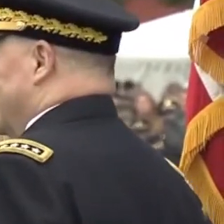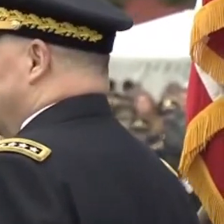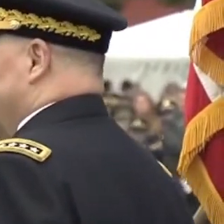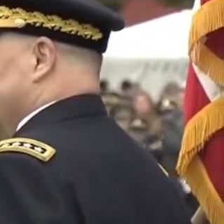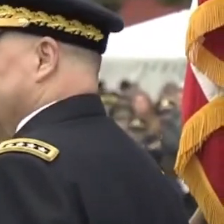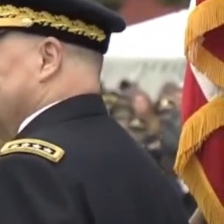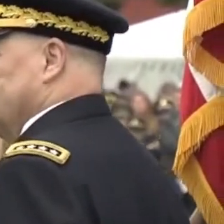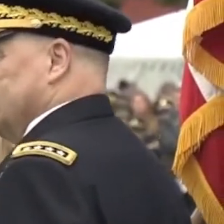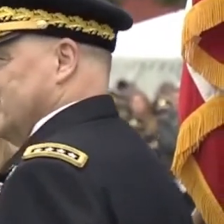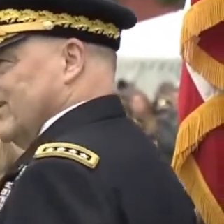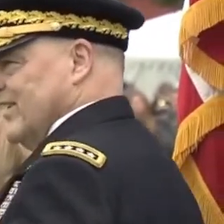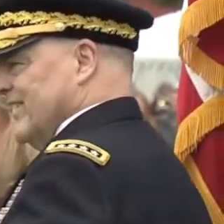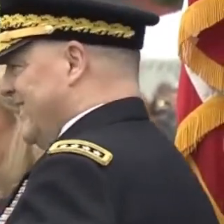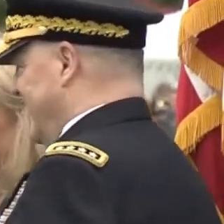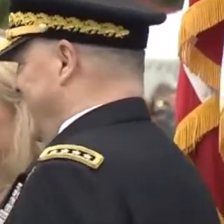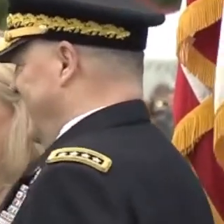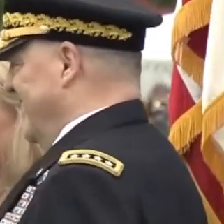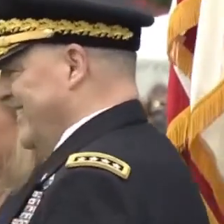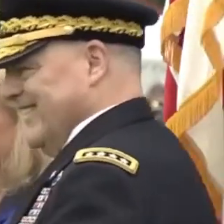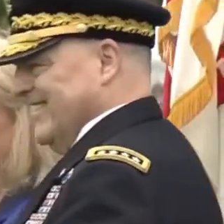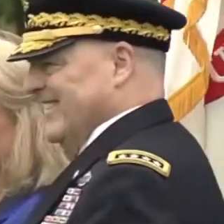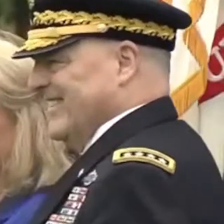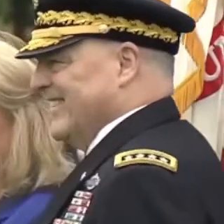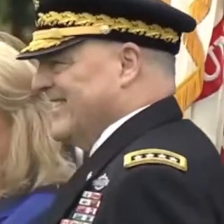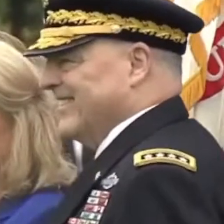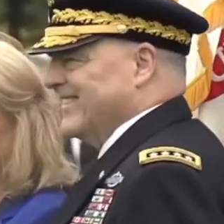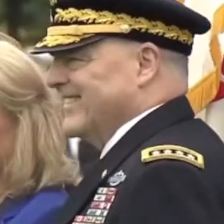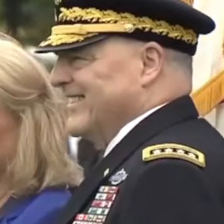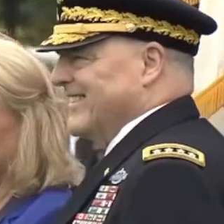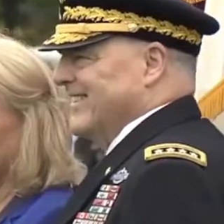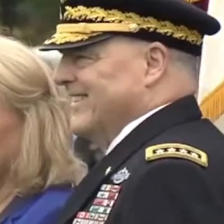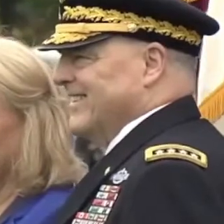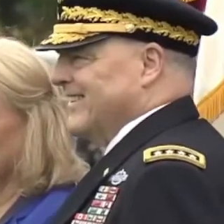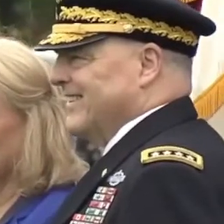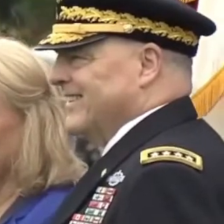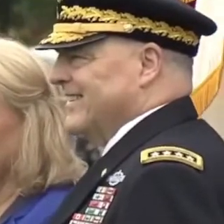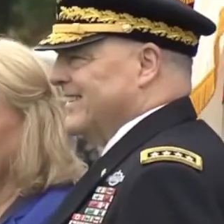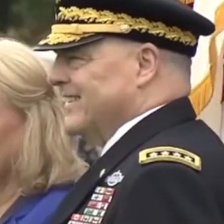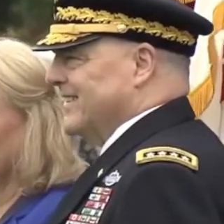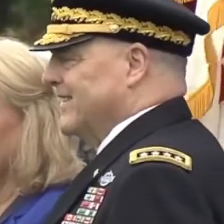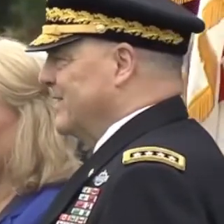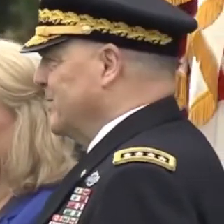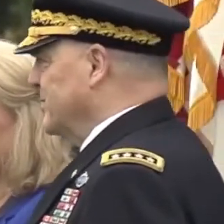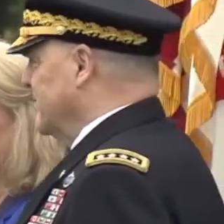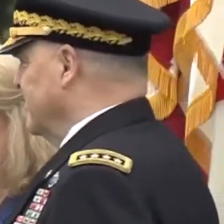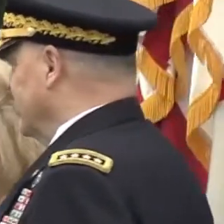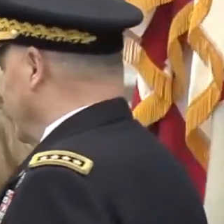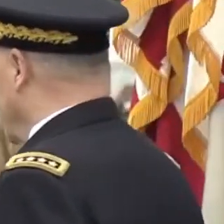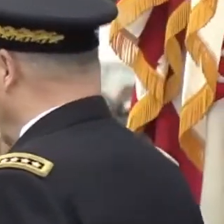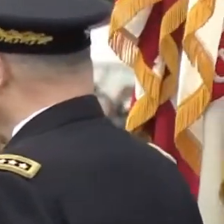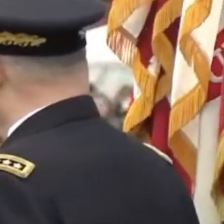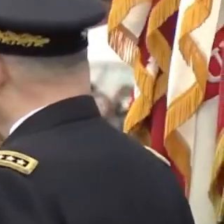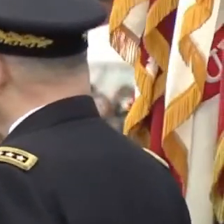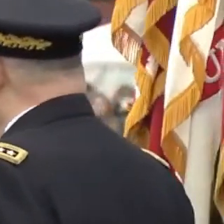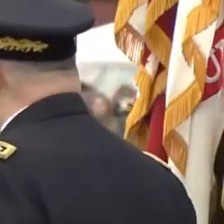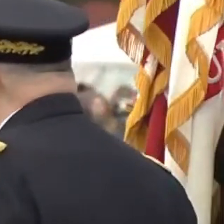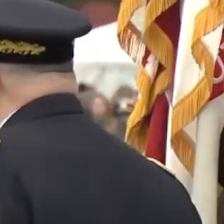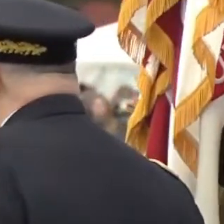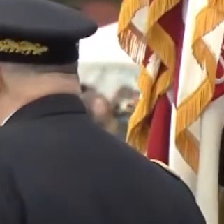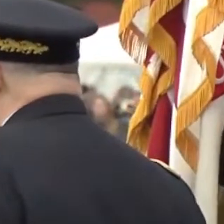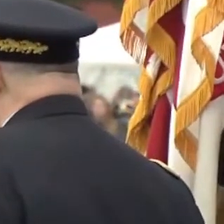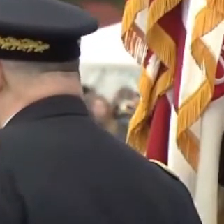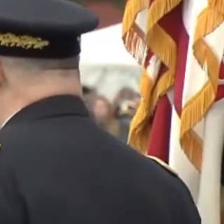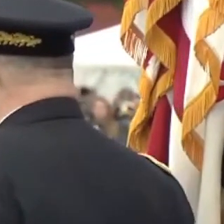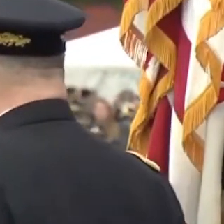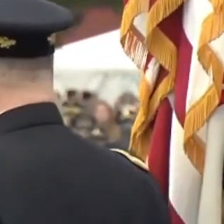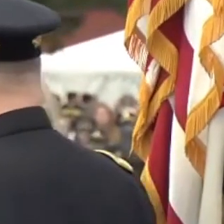the improvement of the quality of life of our men and women in uniform. For more than 38 years, she was a fervent ambassador for the